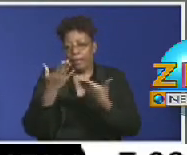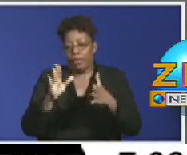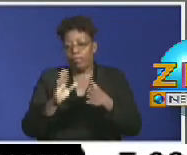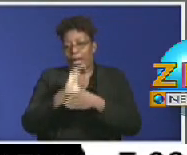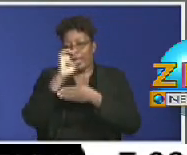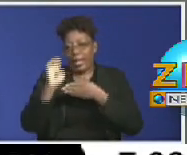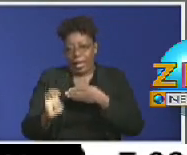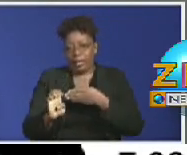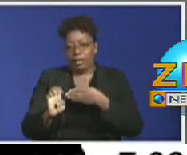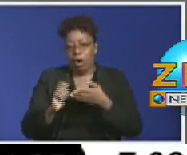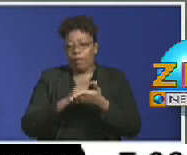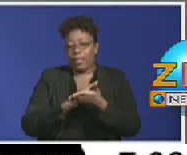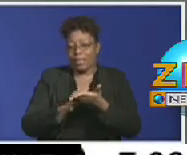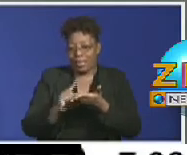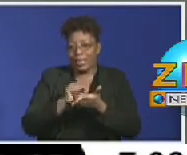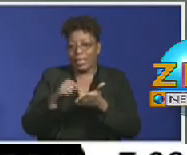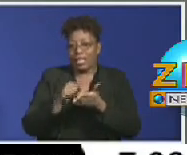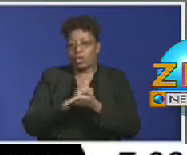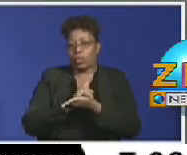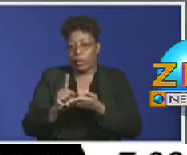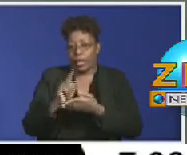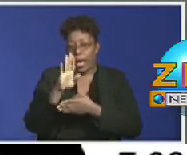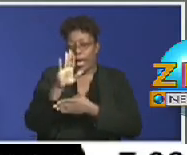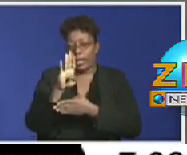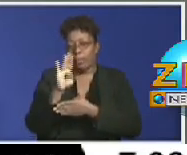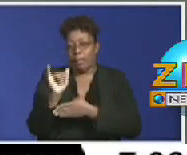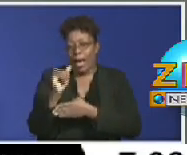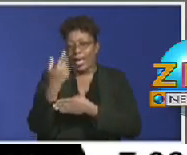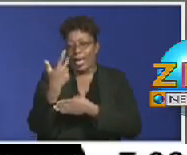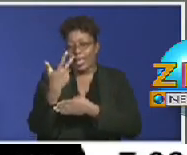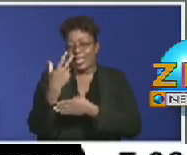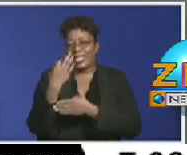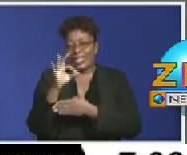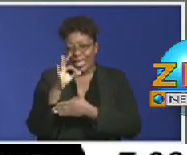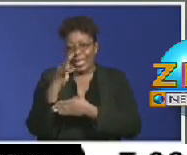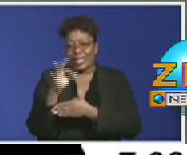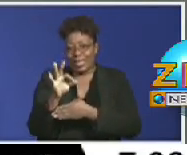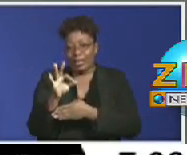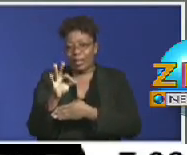this work week, and effective Monday the 19th, we will go back to our normal schedule.